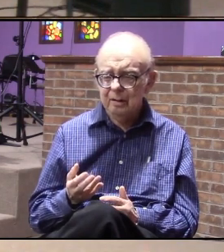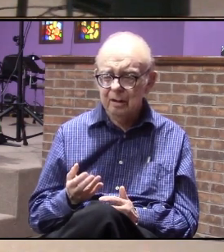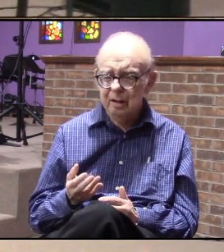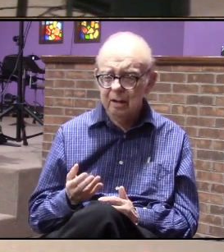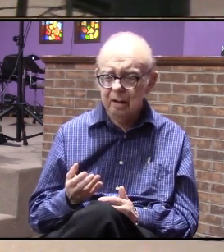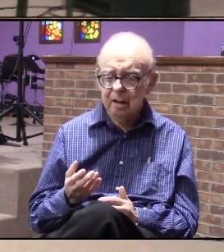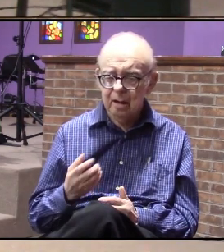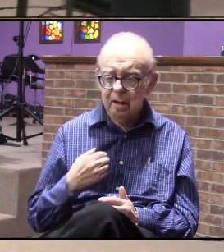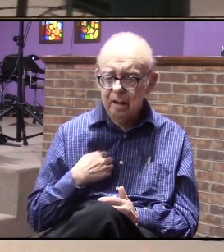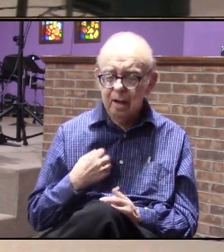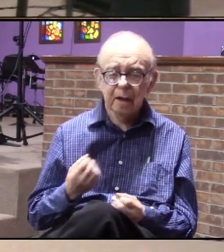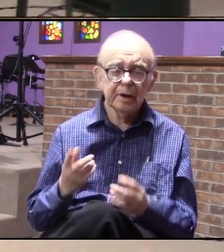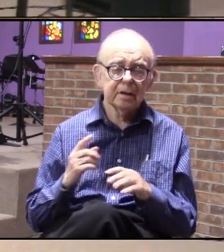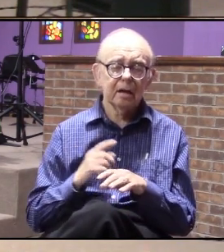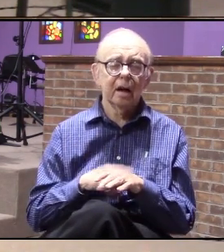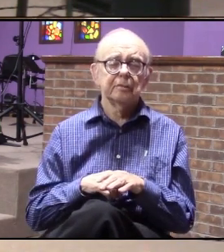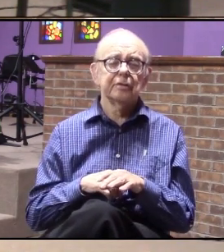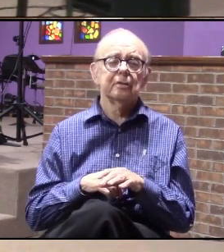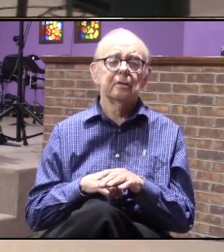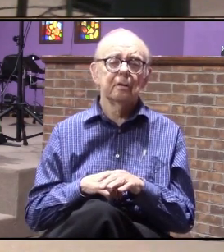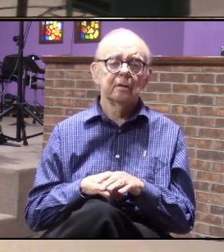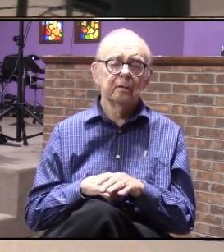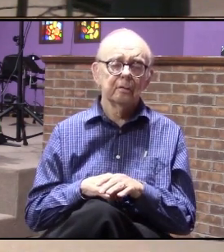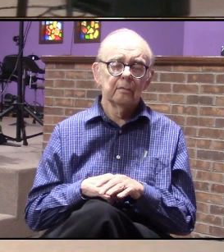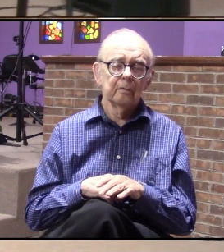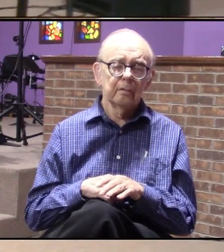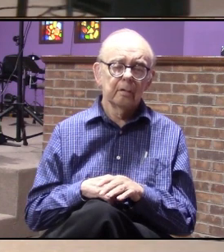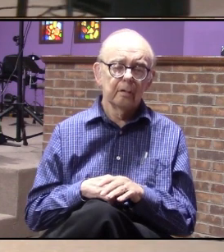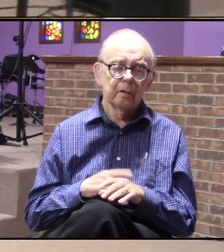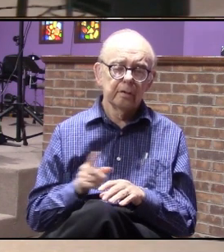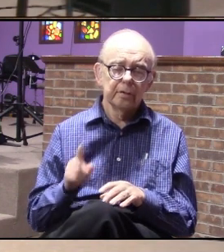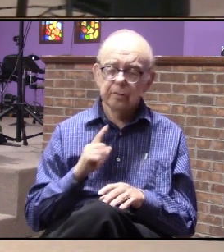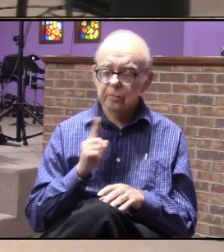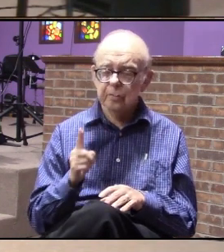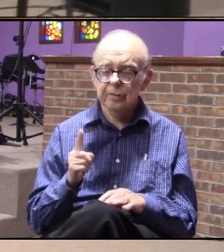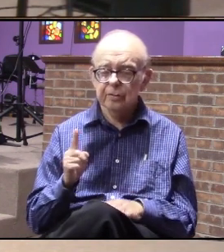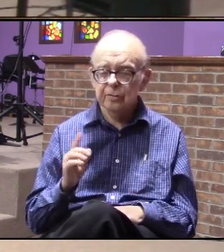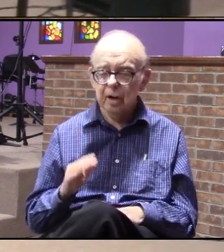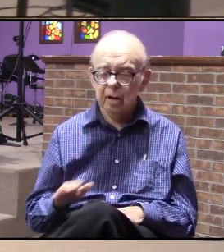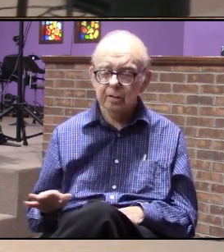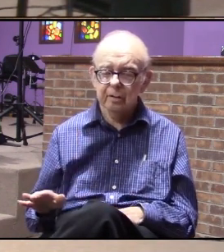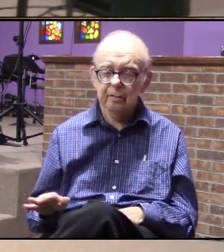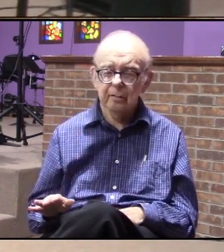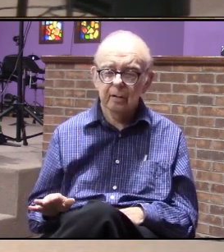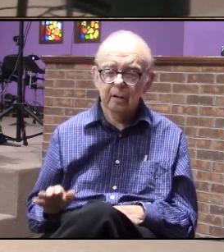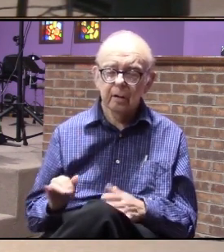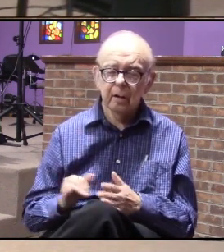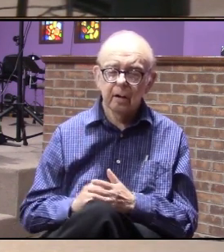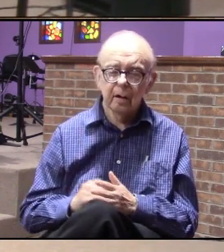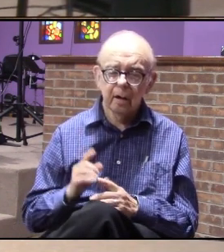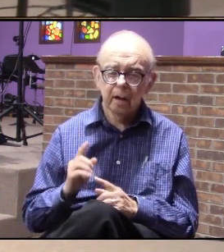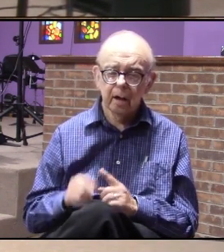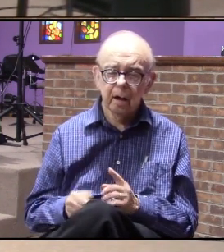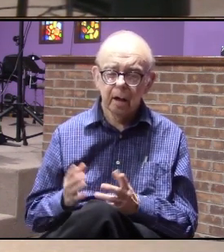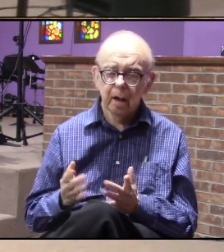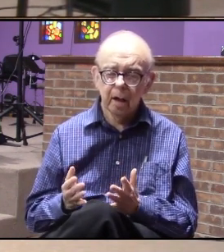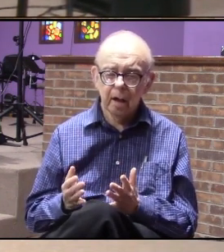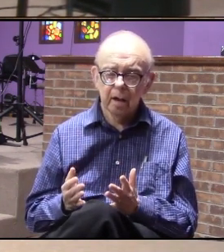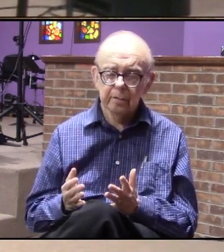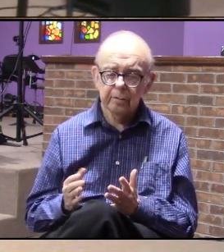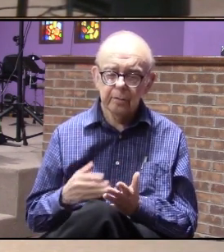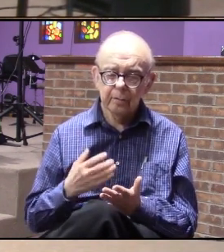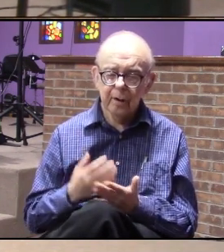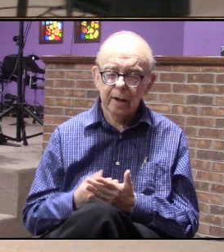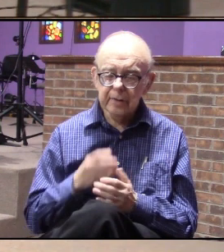How many times, and maybe you were the child that couldn't wait till you got